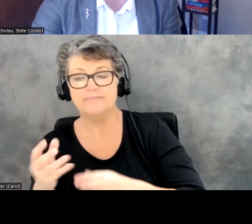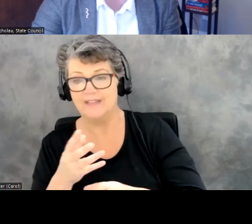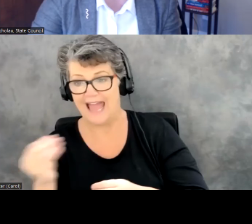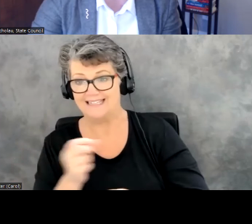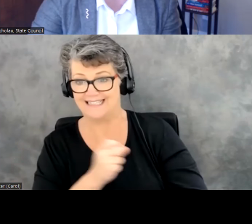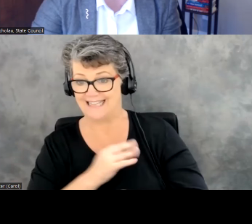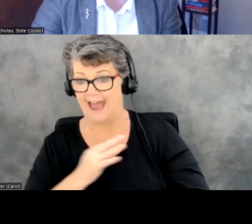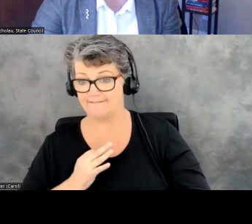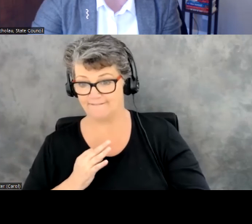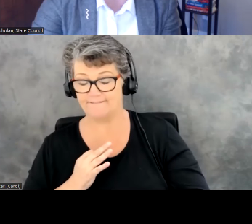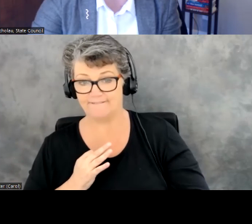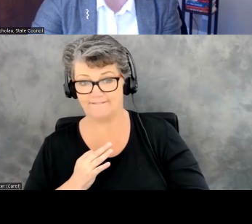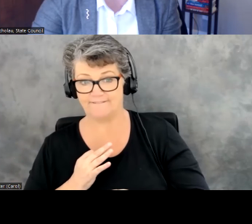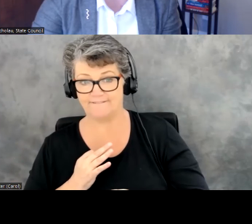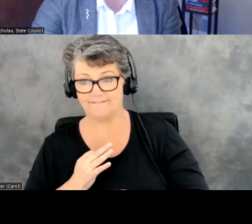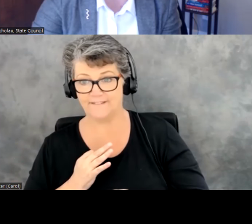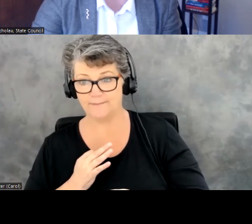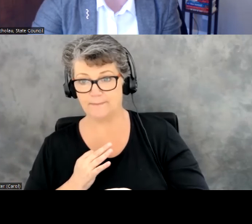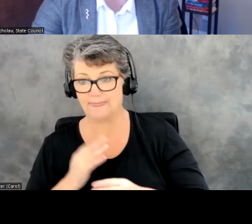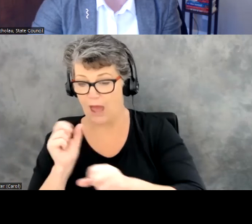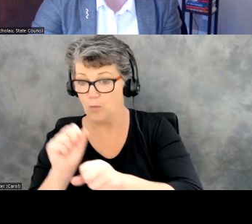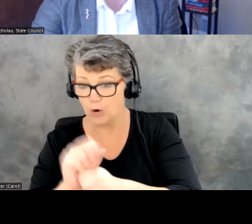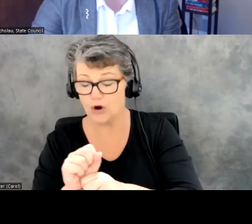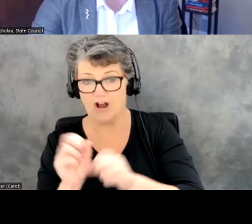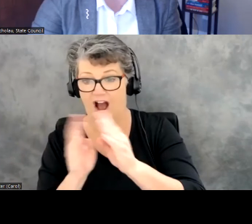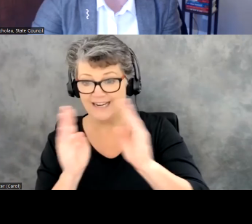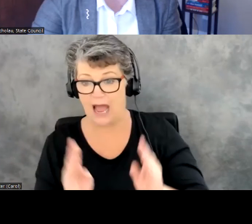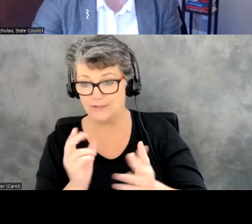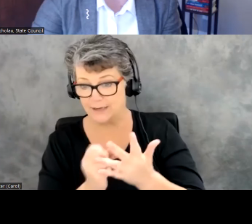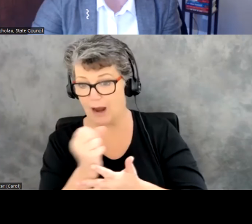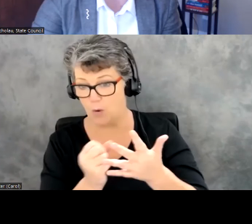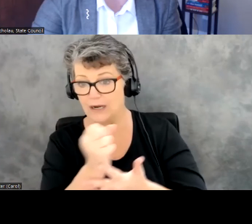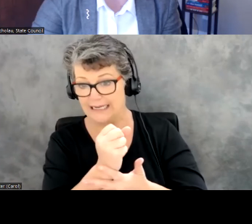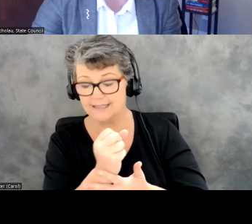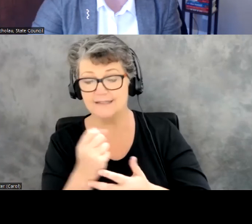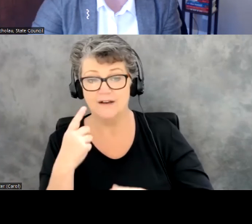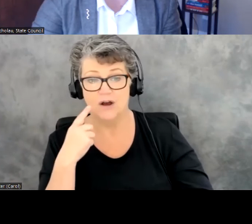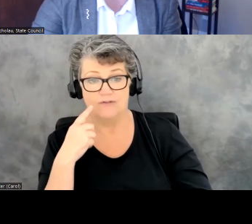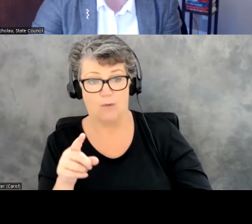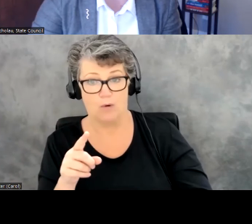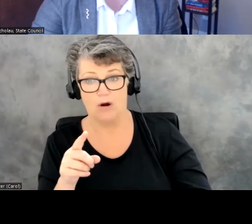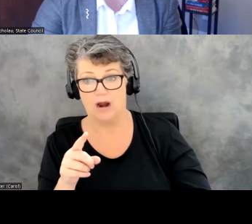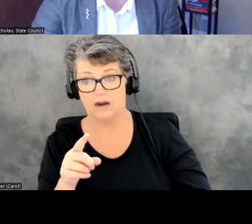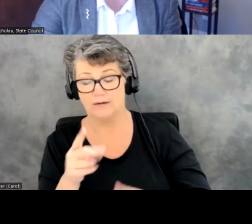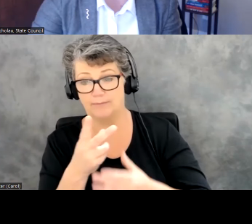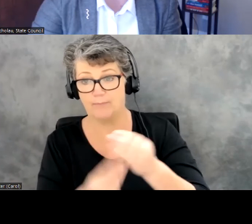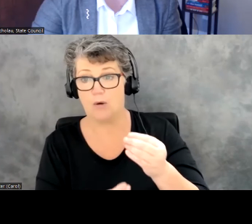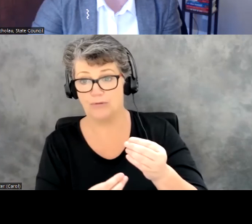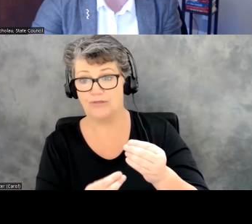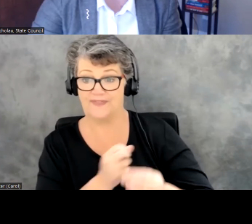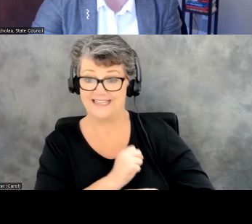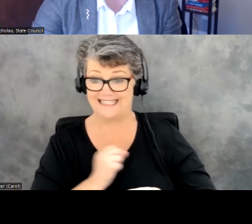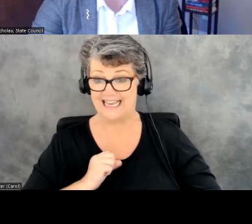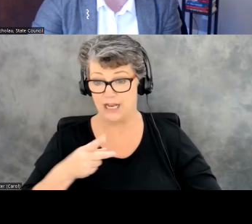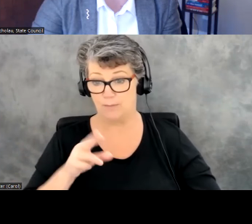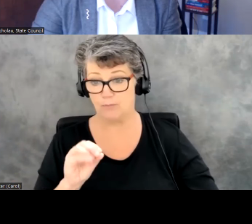staff that work on housing priorities for both the Senate Pro